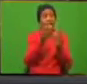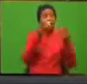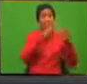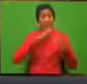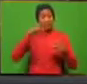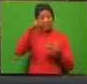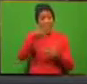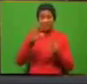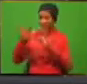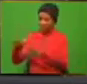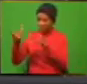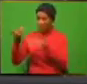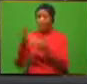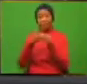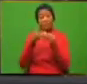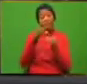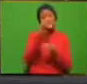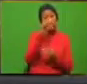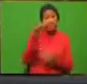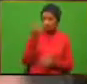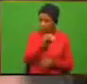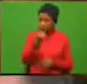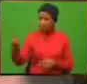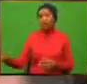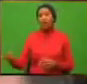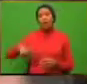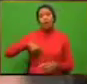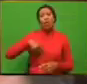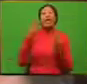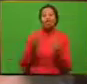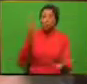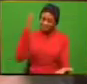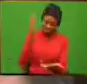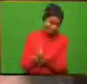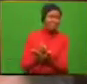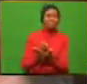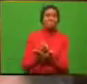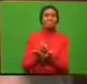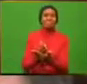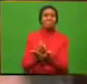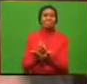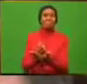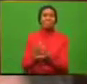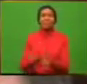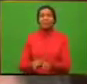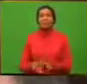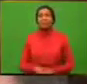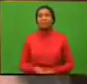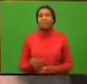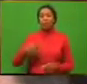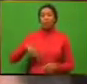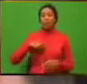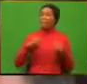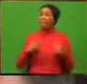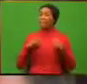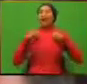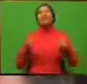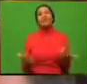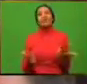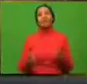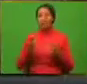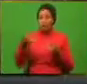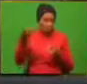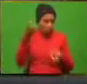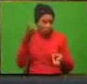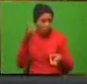parliament, we're already moving with speed to do exactly that. We have proudly answered the